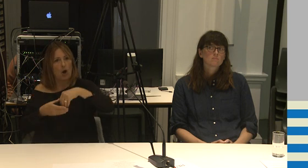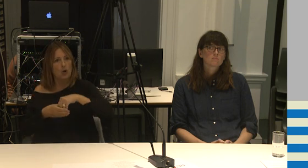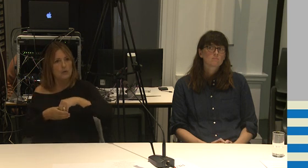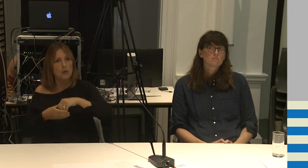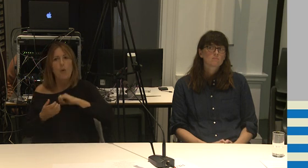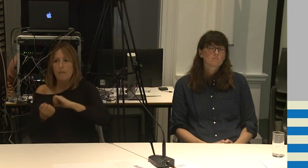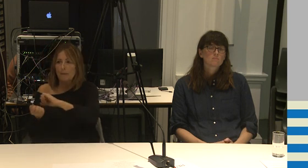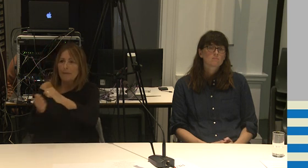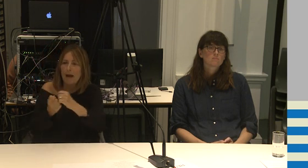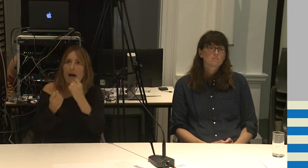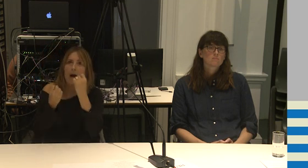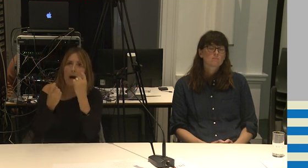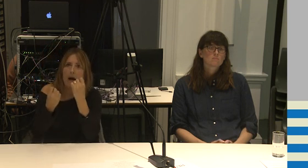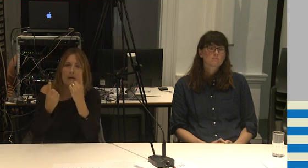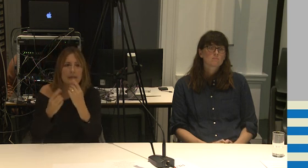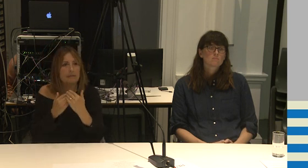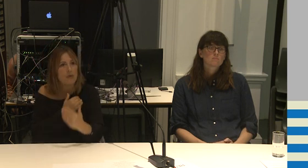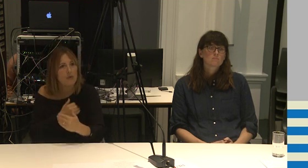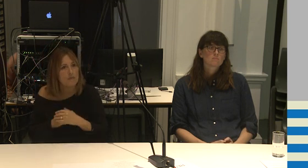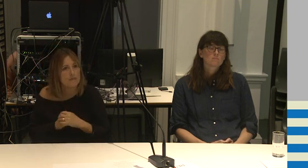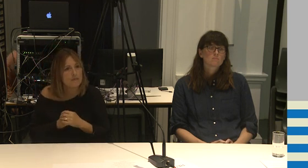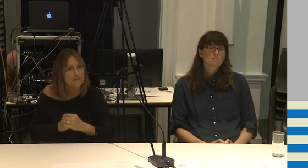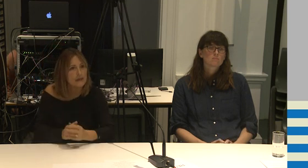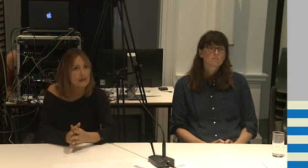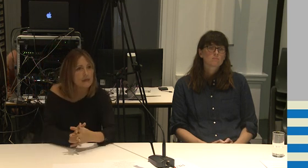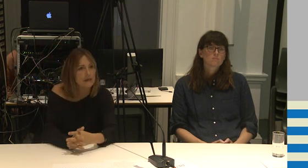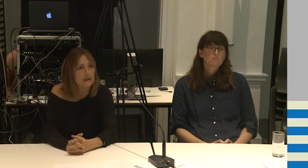their peers have an understanding of that.